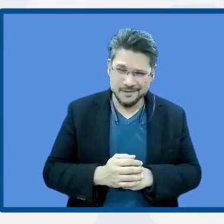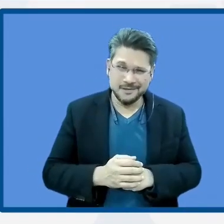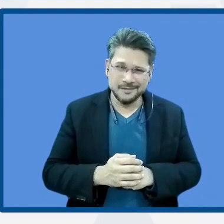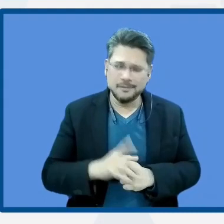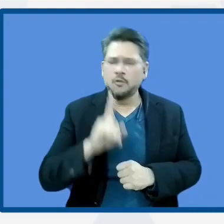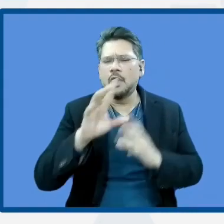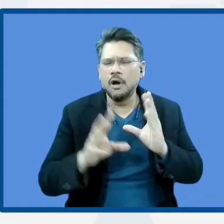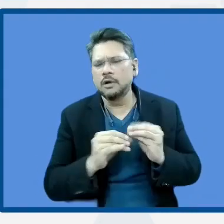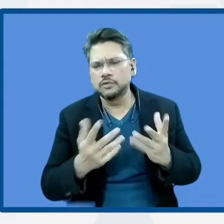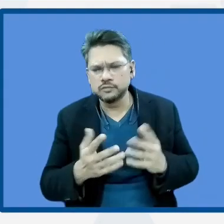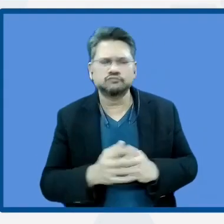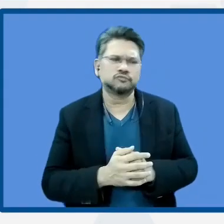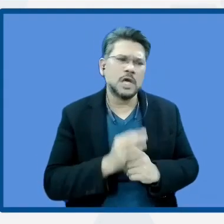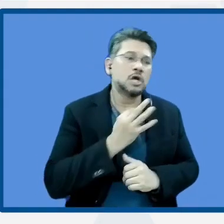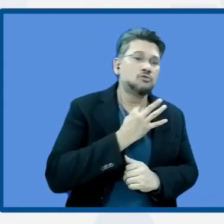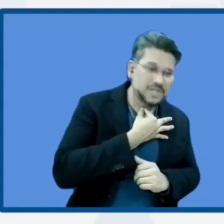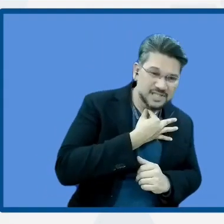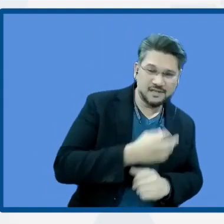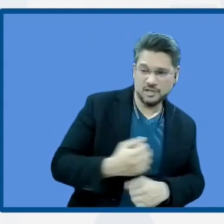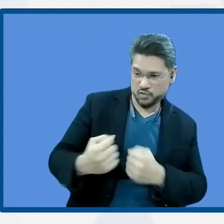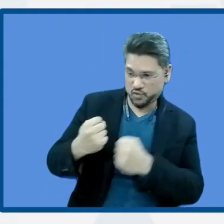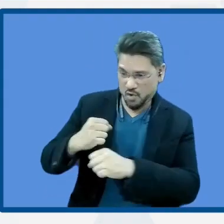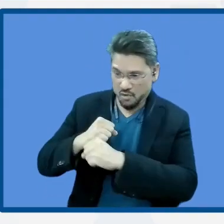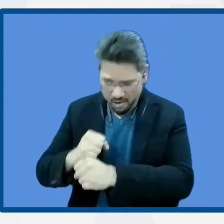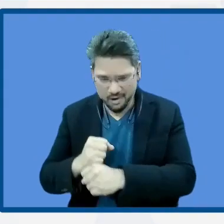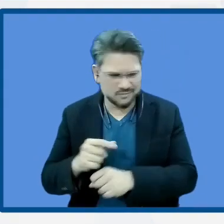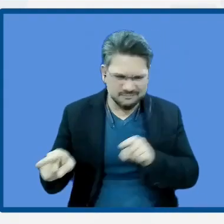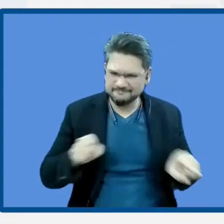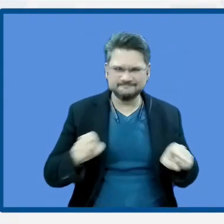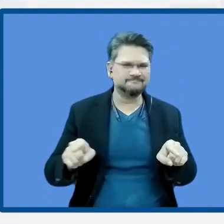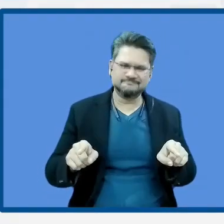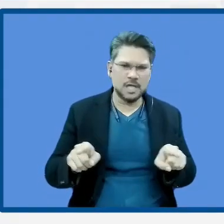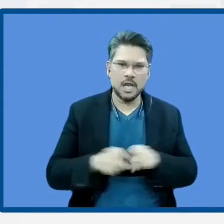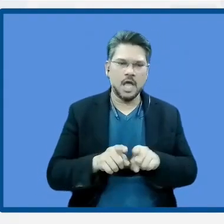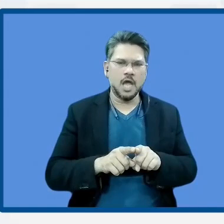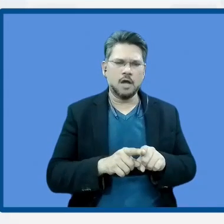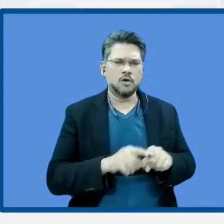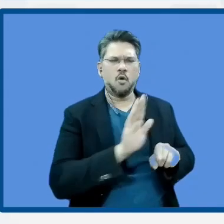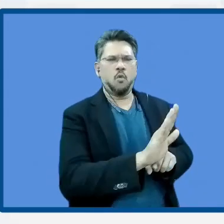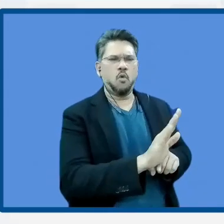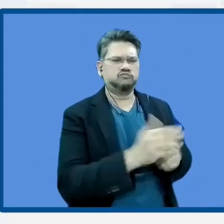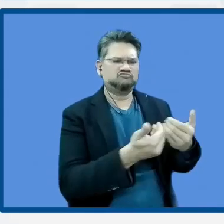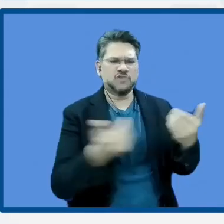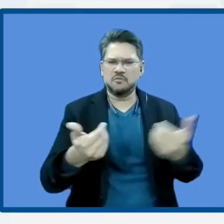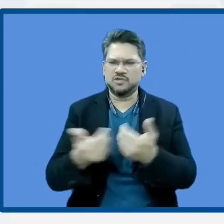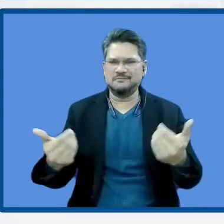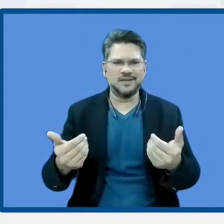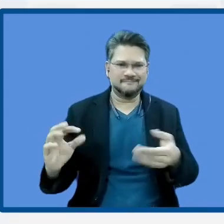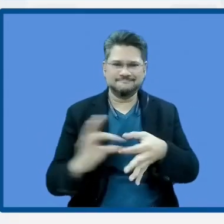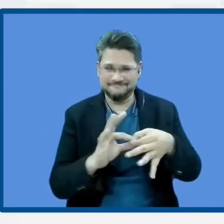and resilience are not absolute value, they're relative values, right? So there